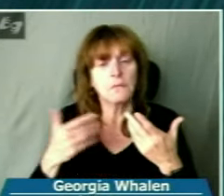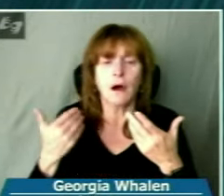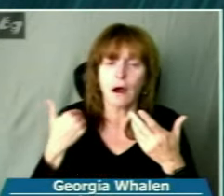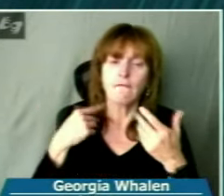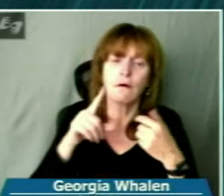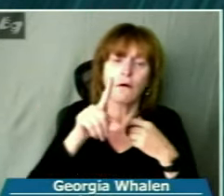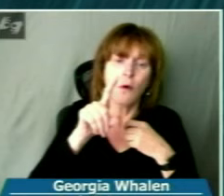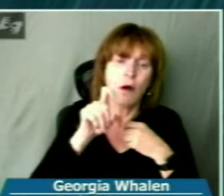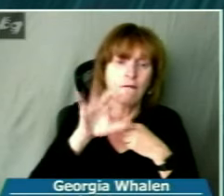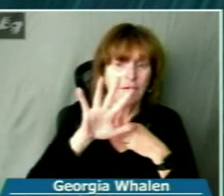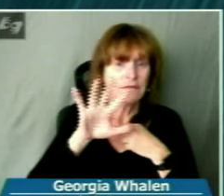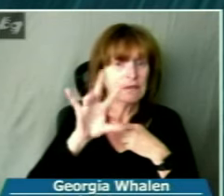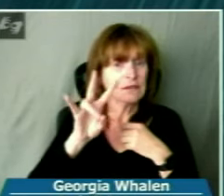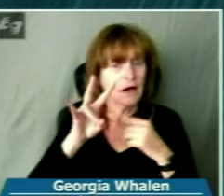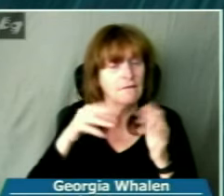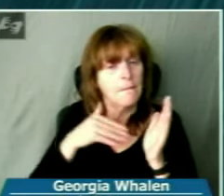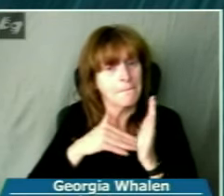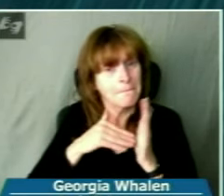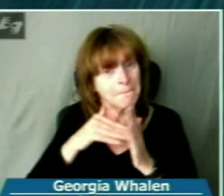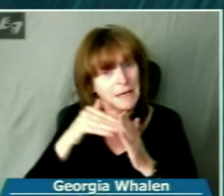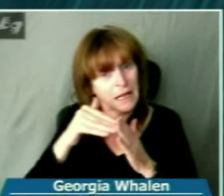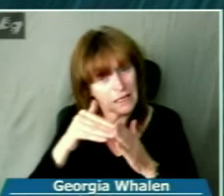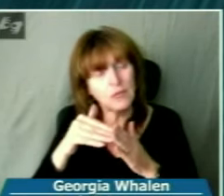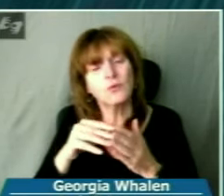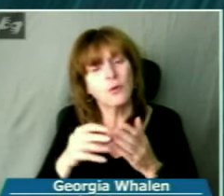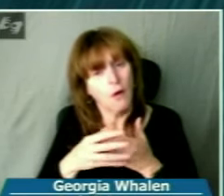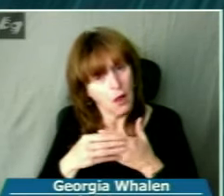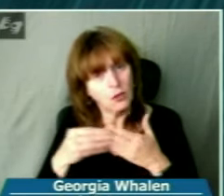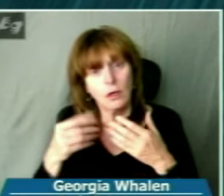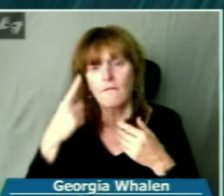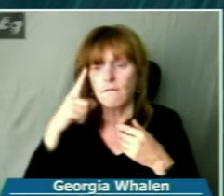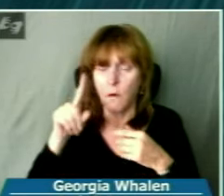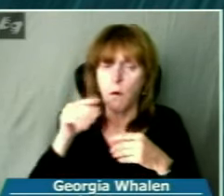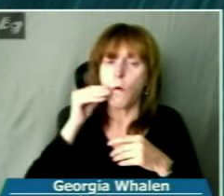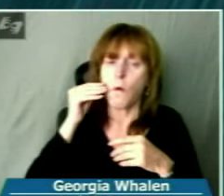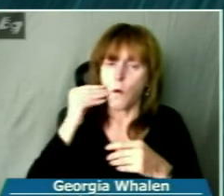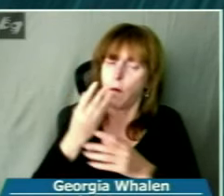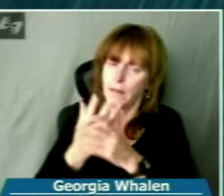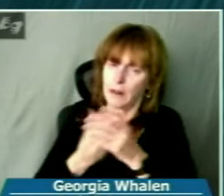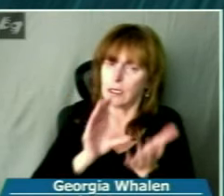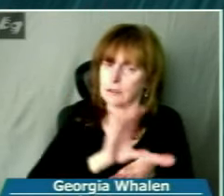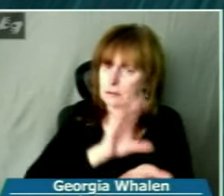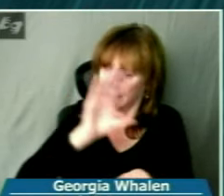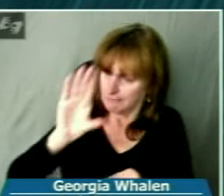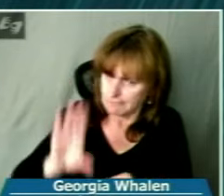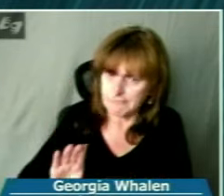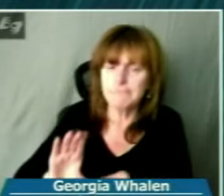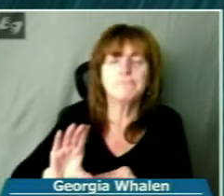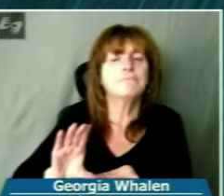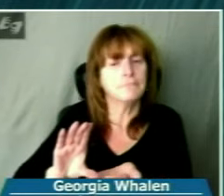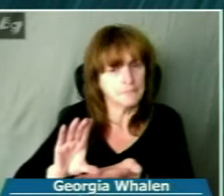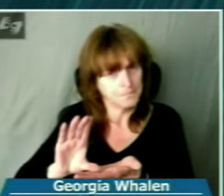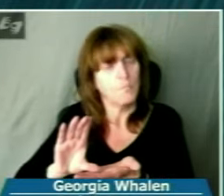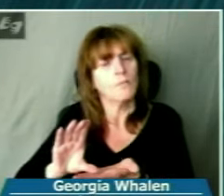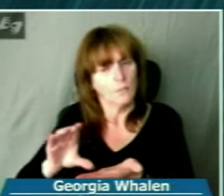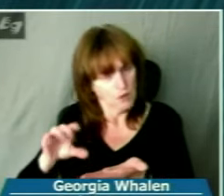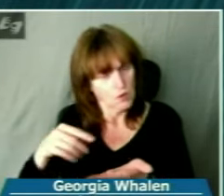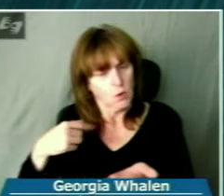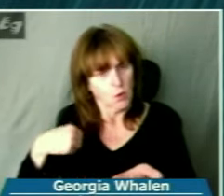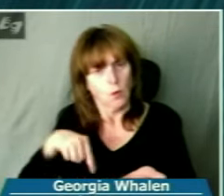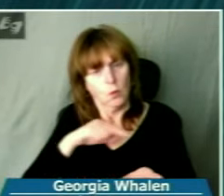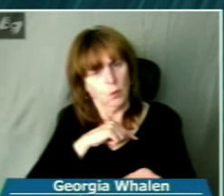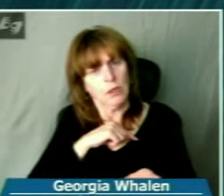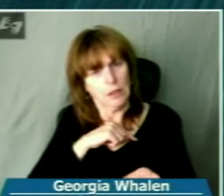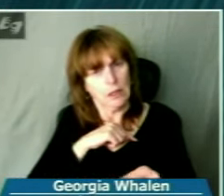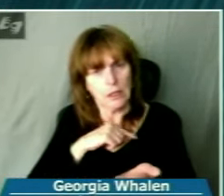for across Canada for Canadians experiencing homelessness. So that's a top up of money that will certainly assist,